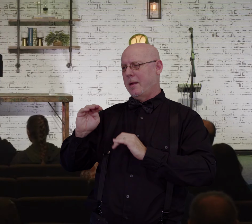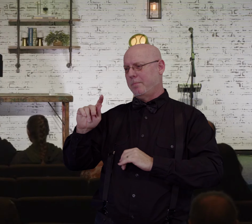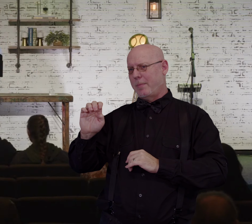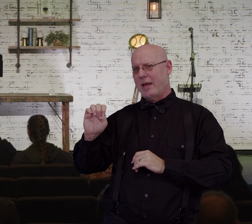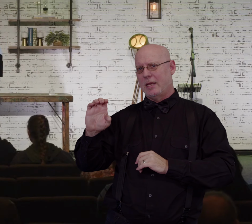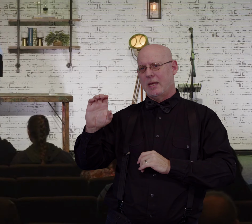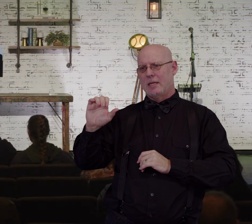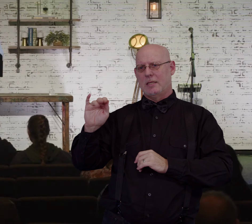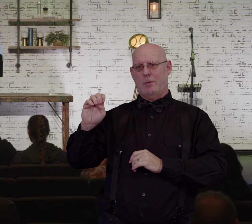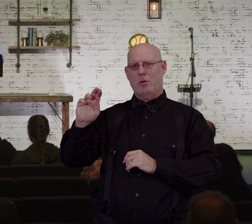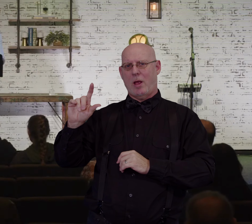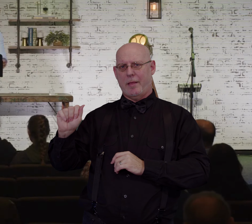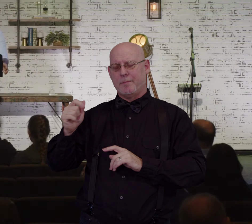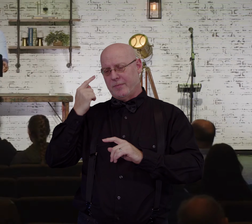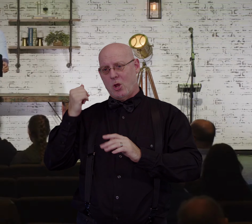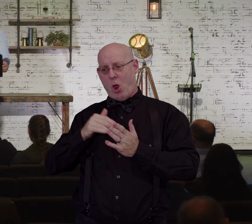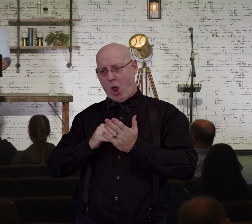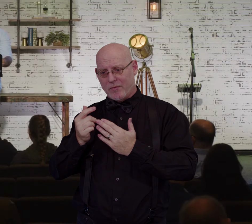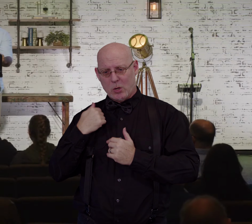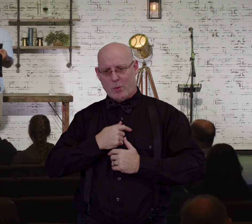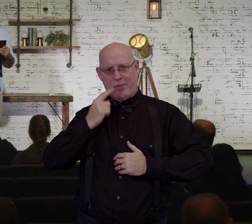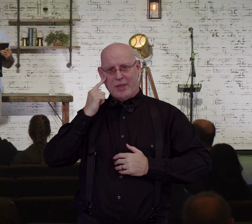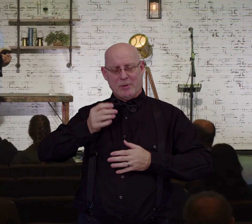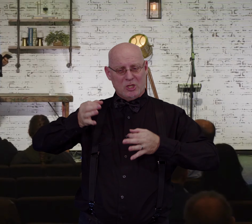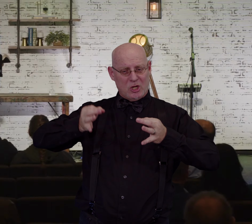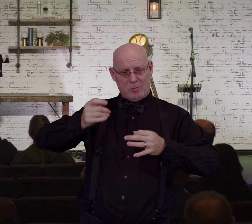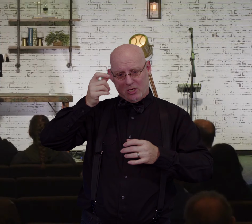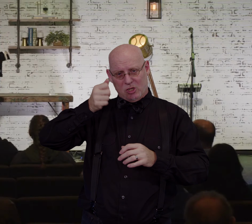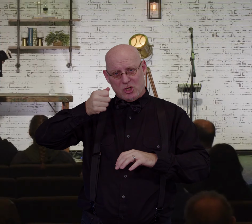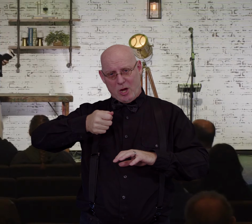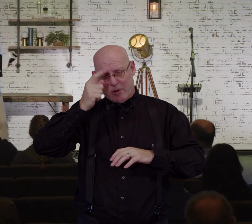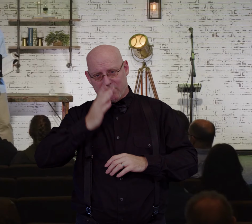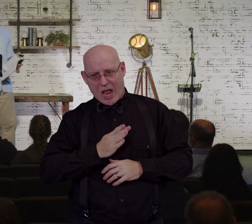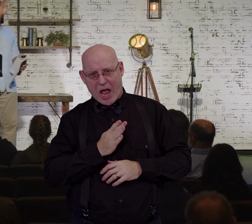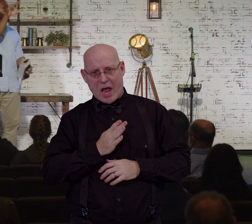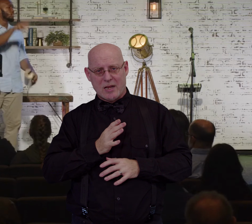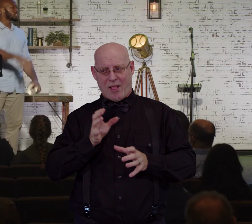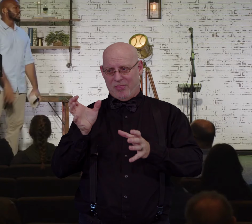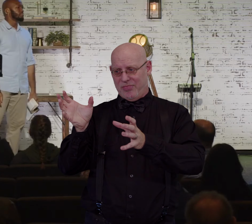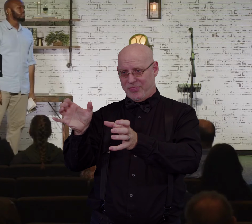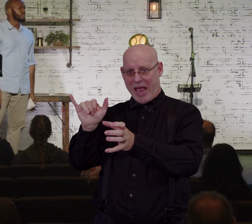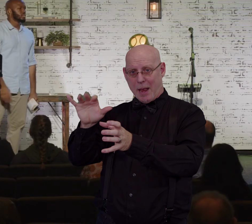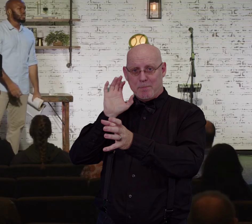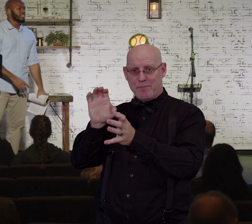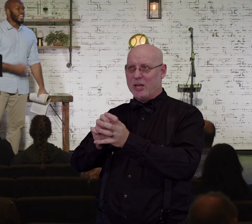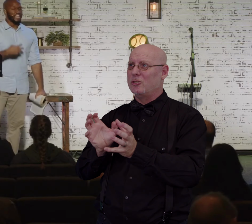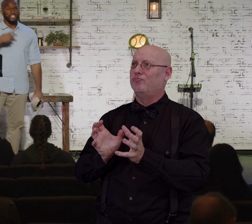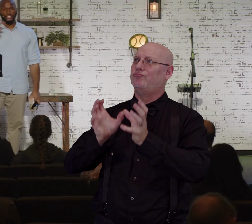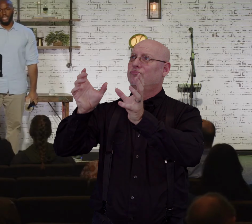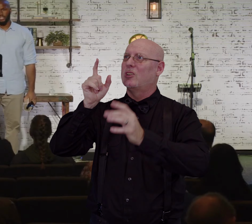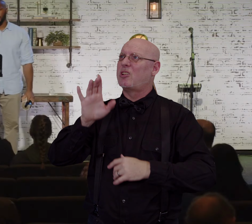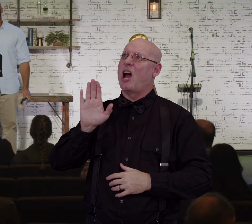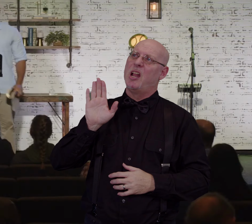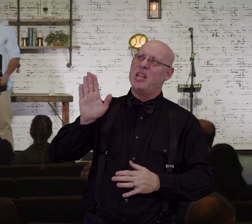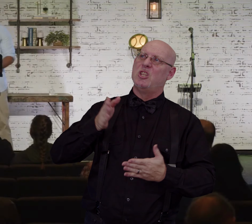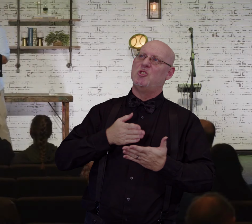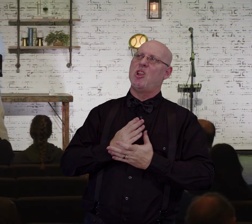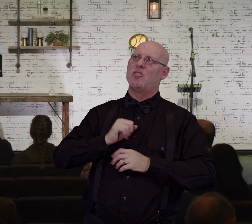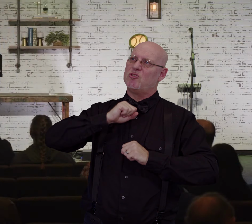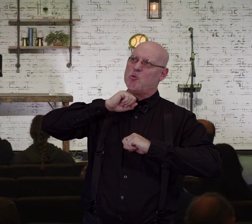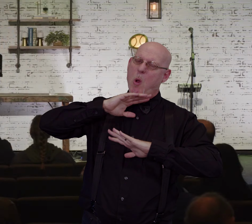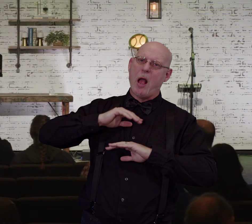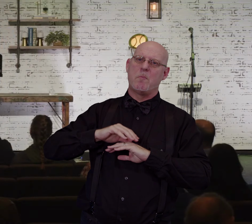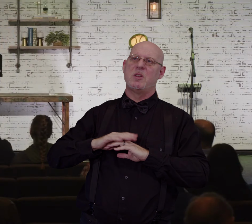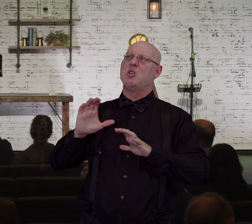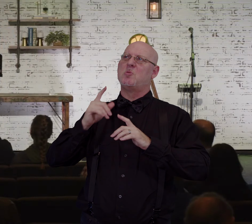Civarella because often when we think about the judgment of God, we project that onto him, that his justice is